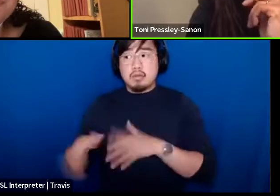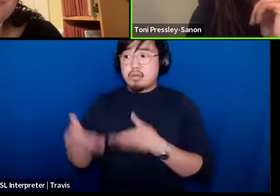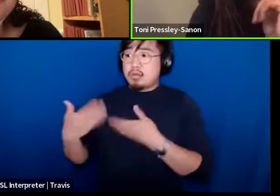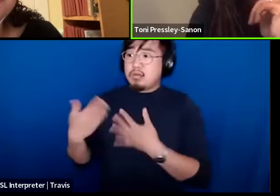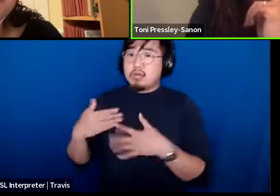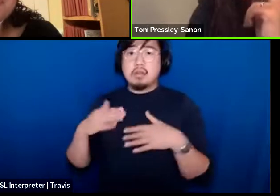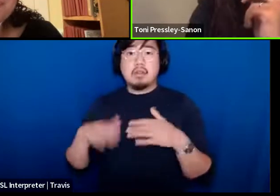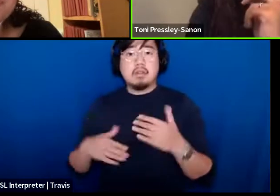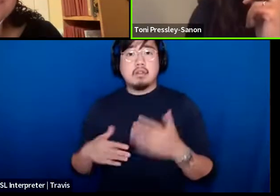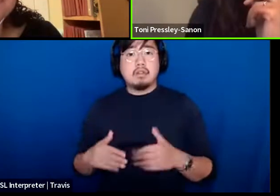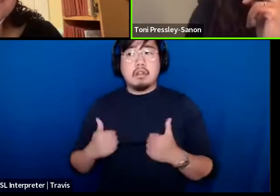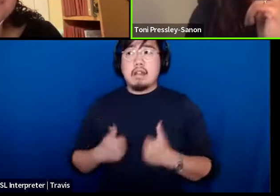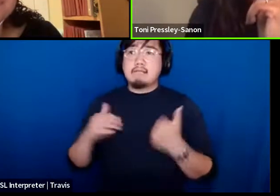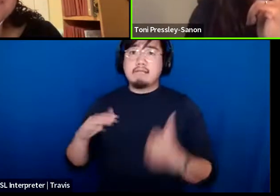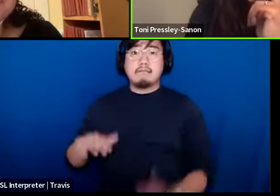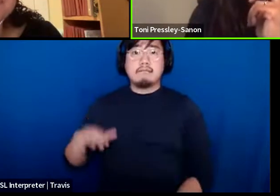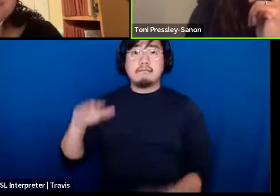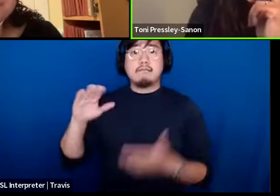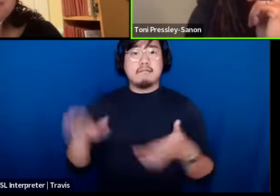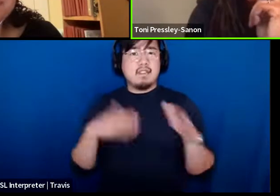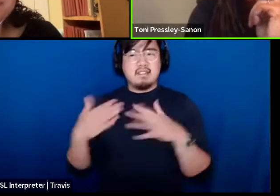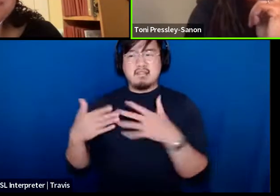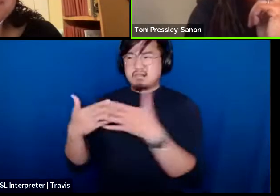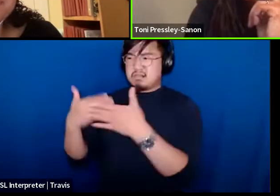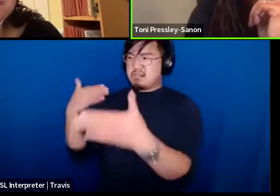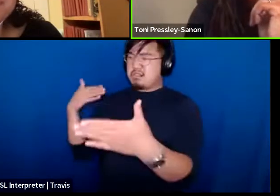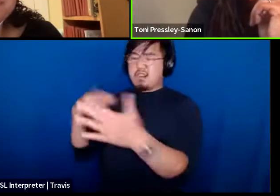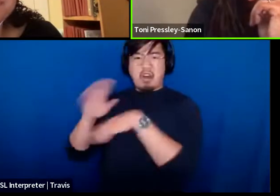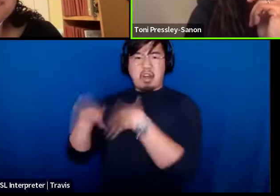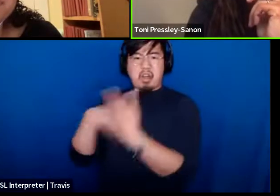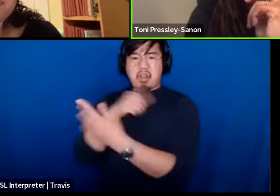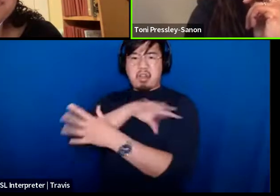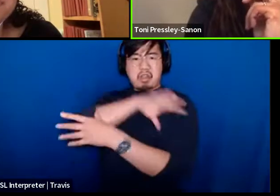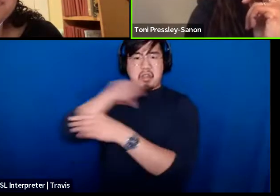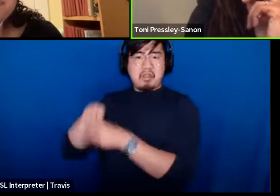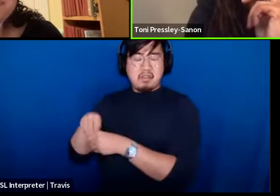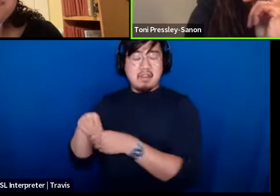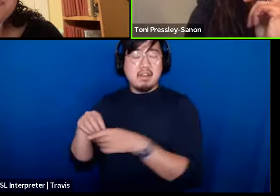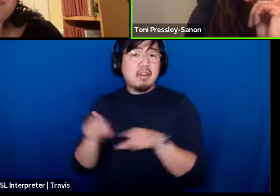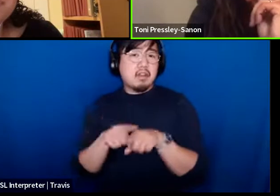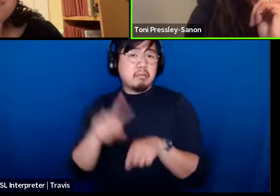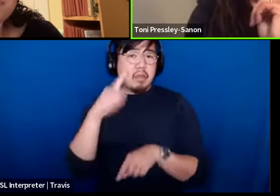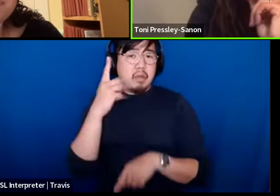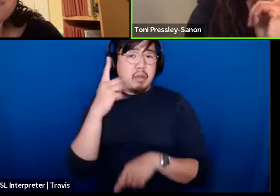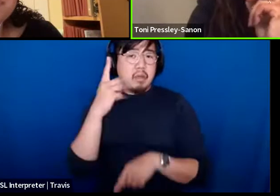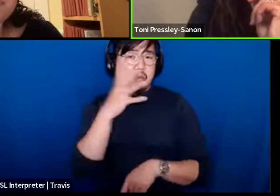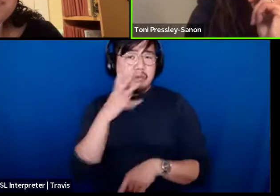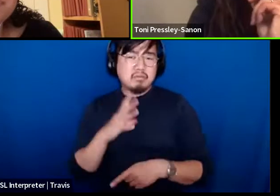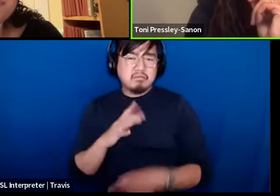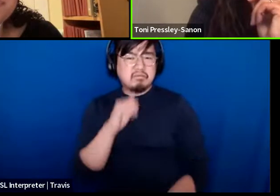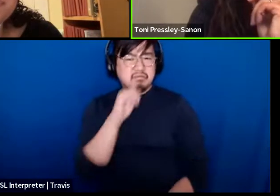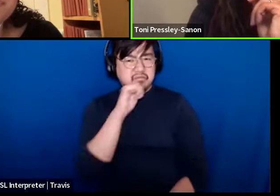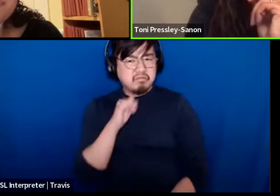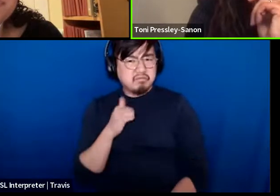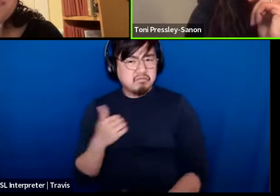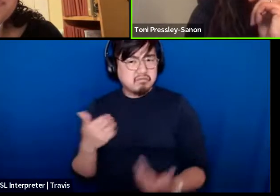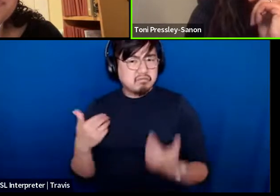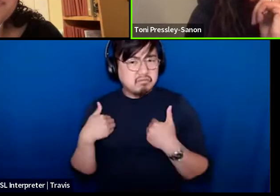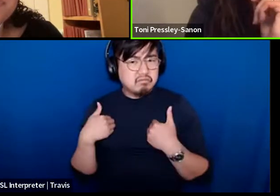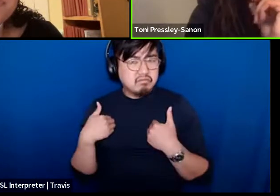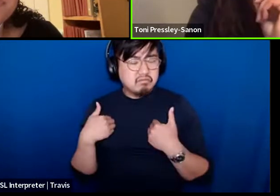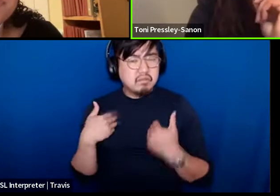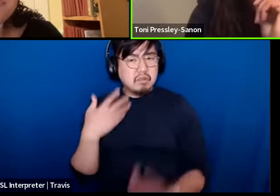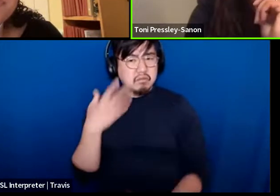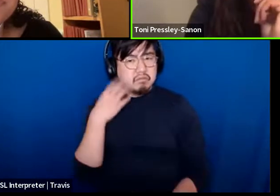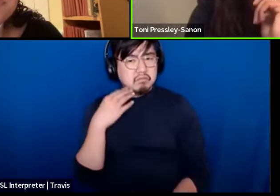right, who was born and raised in this country. And I know that my experience